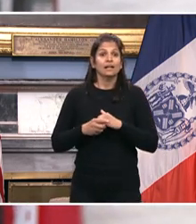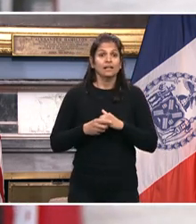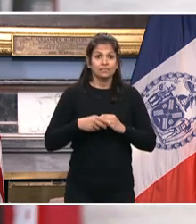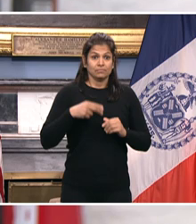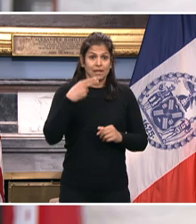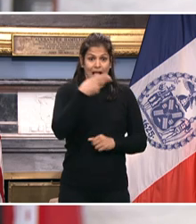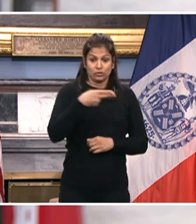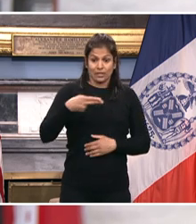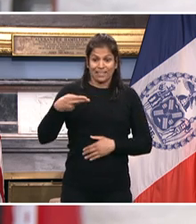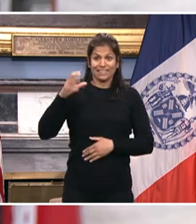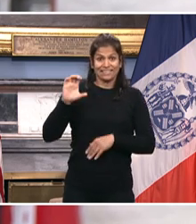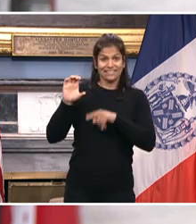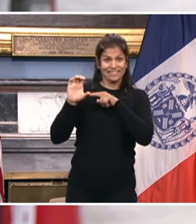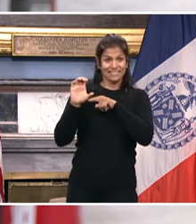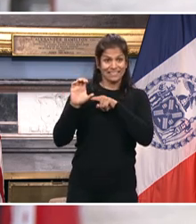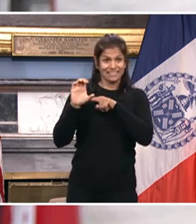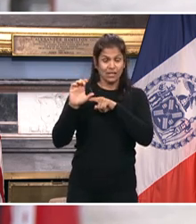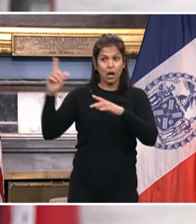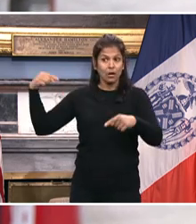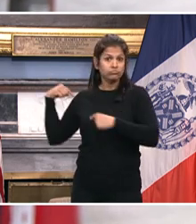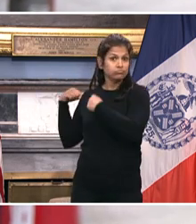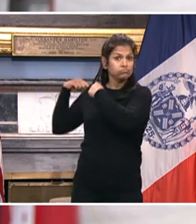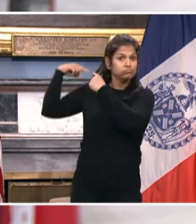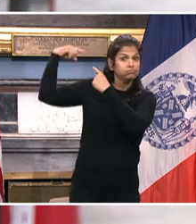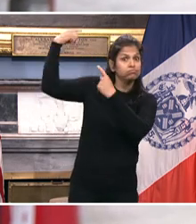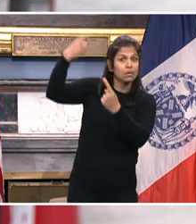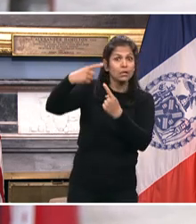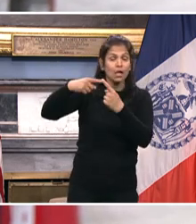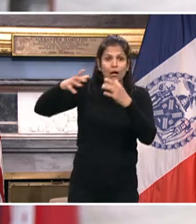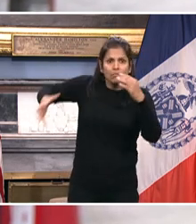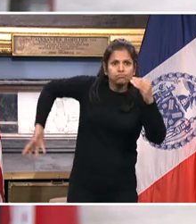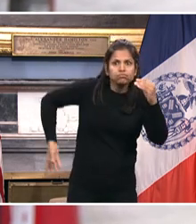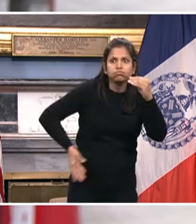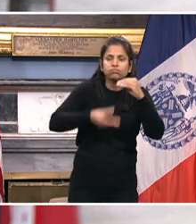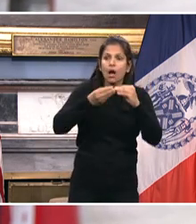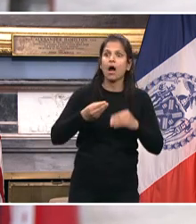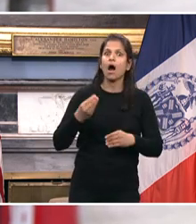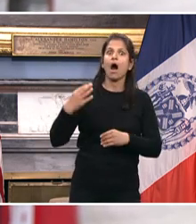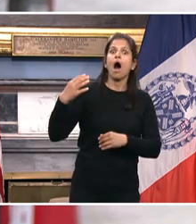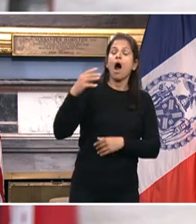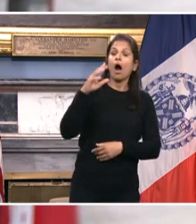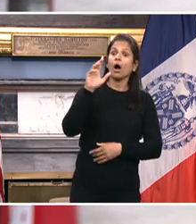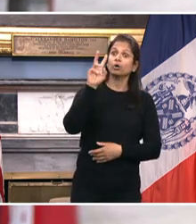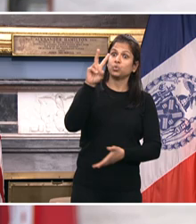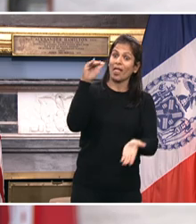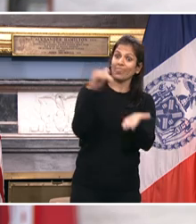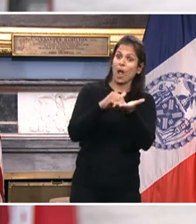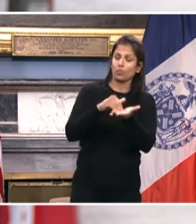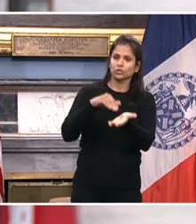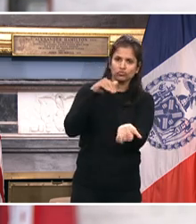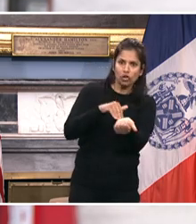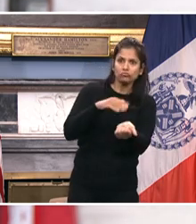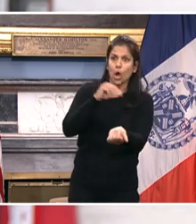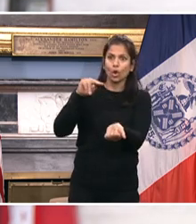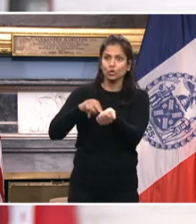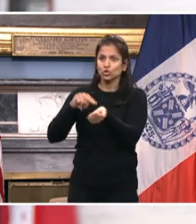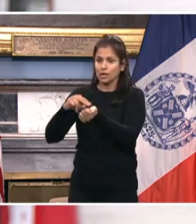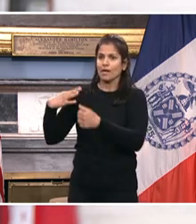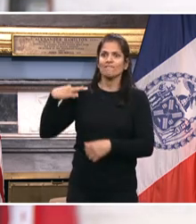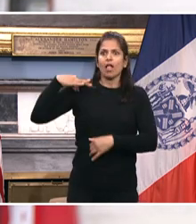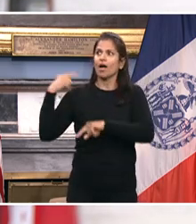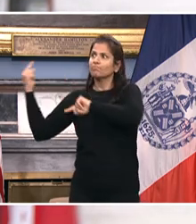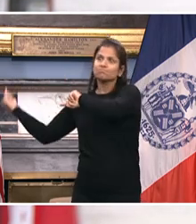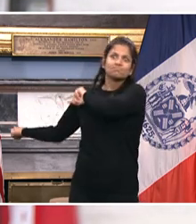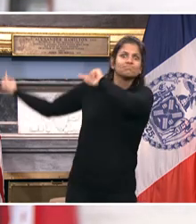2,000 doctors and nurses who are currently today working in our hospitals. So we've been able to deploy them. We have